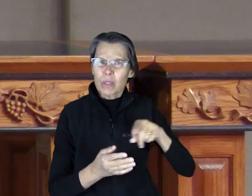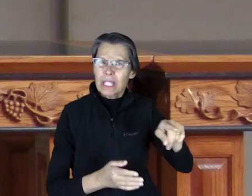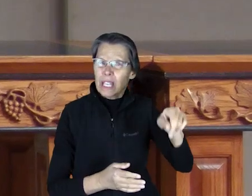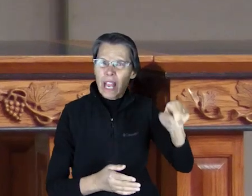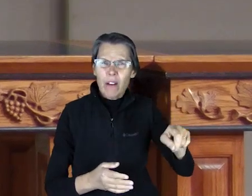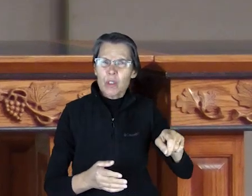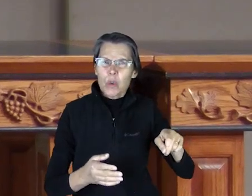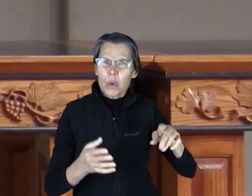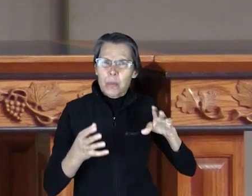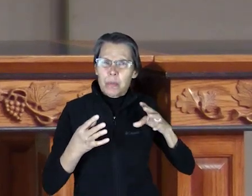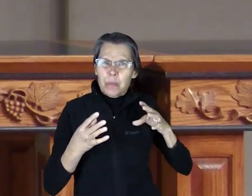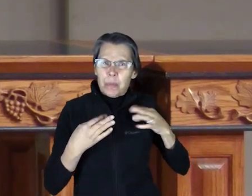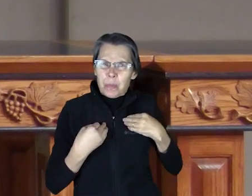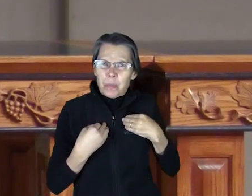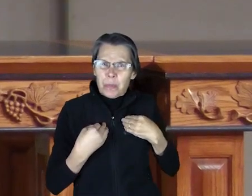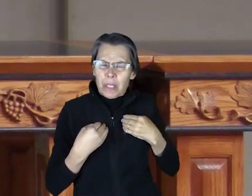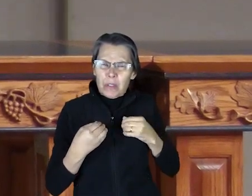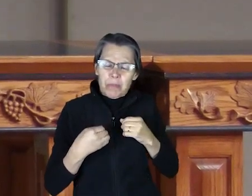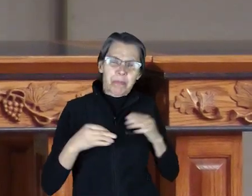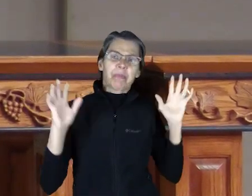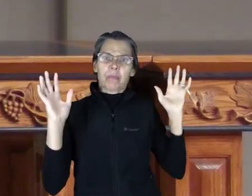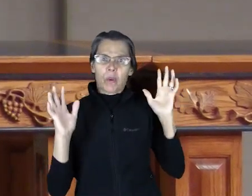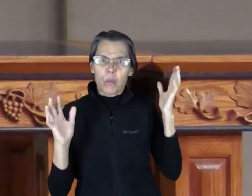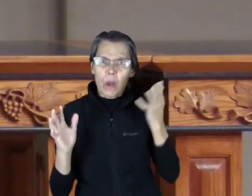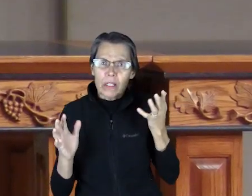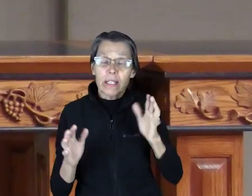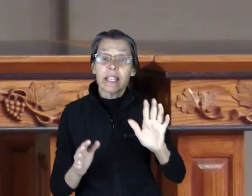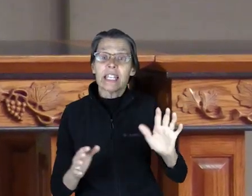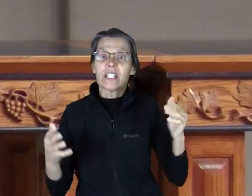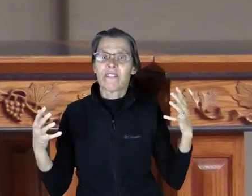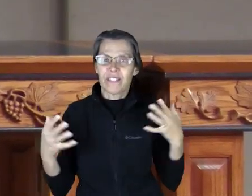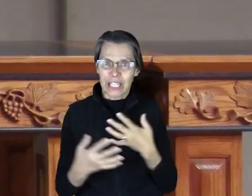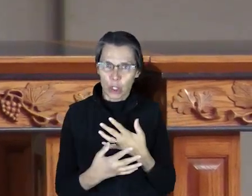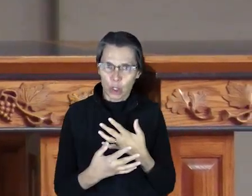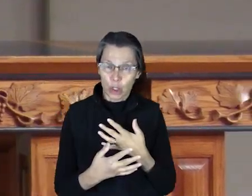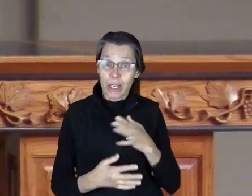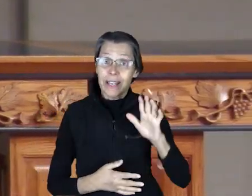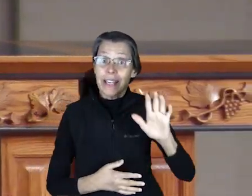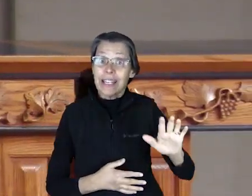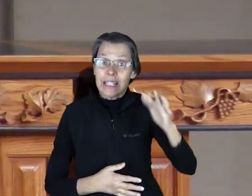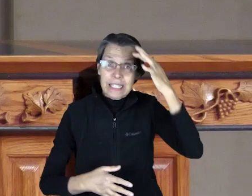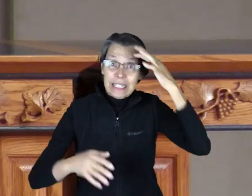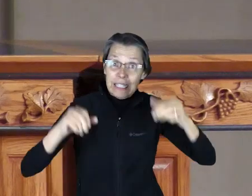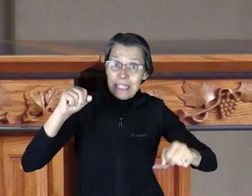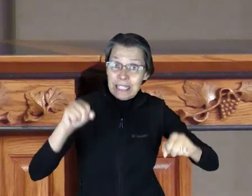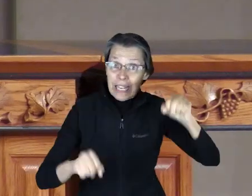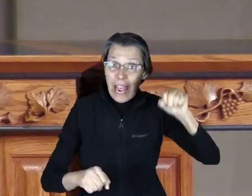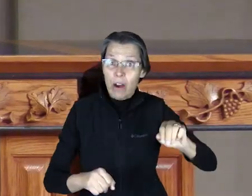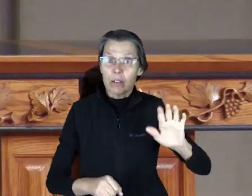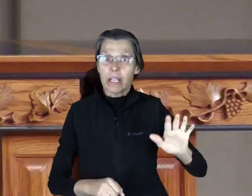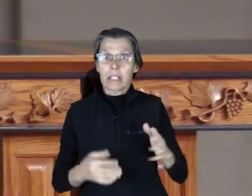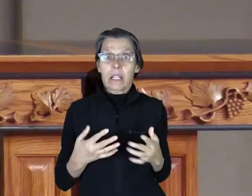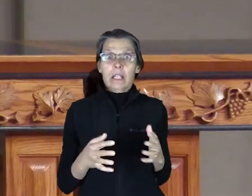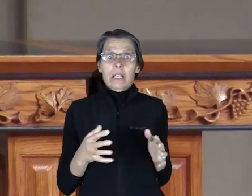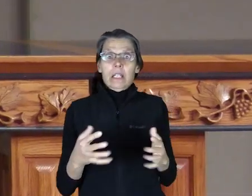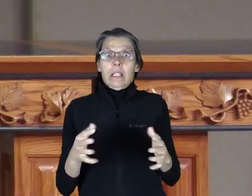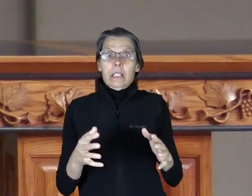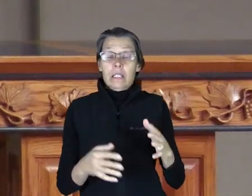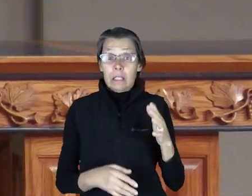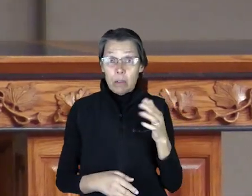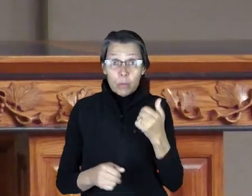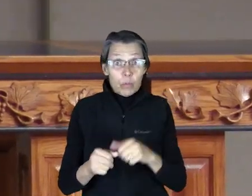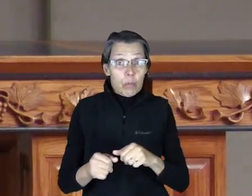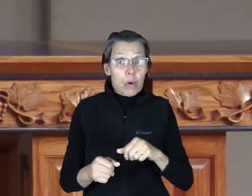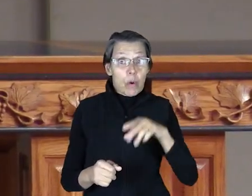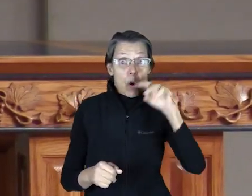his doubt, his anxiety, his insecurity. Moses, if you'll remember, was raised in Pharaoh's household, then finds out he's a Hebrew, then